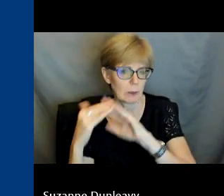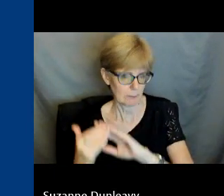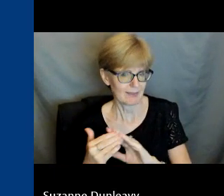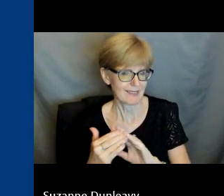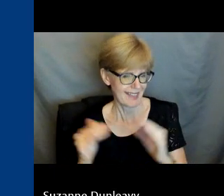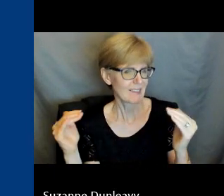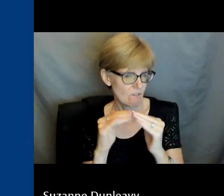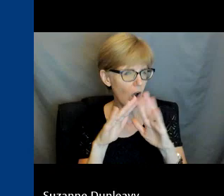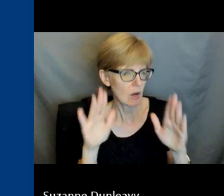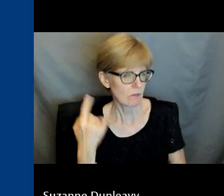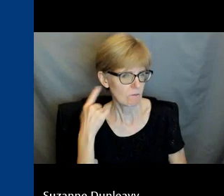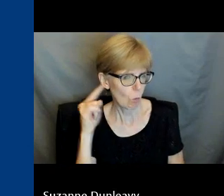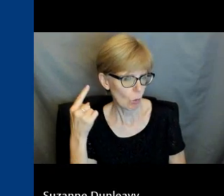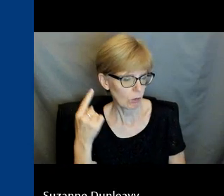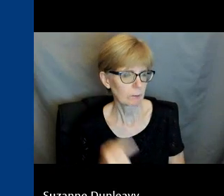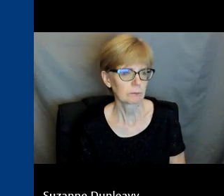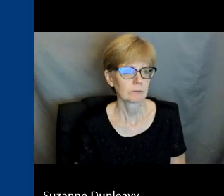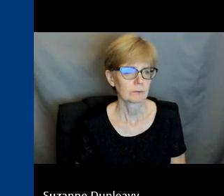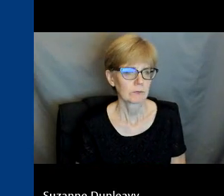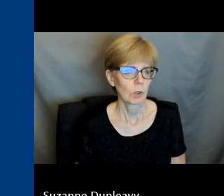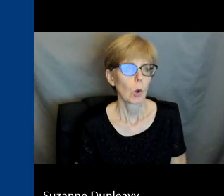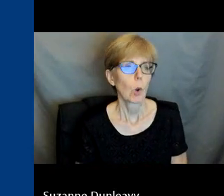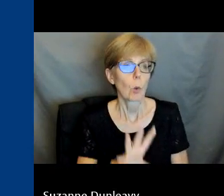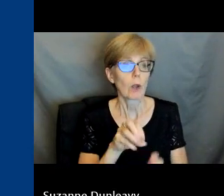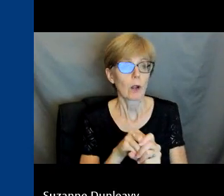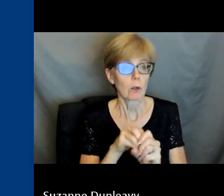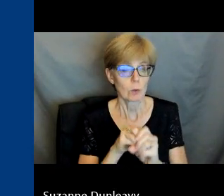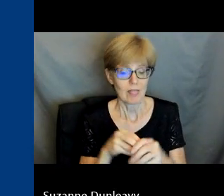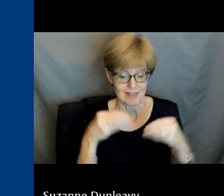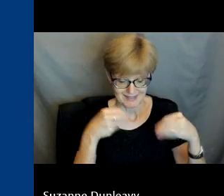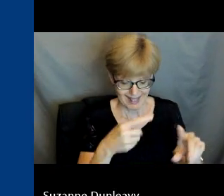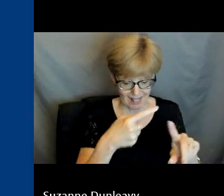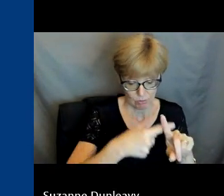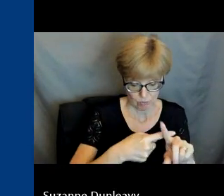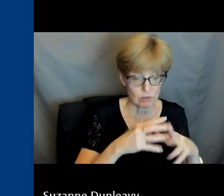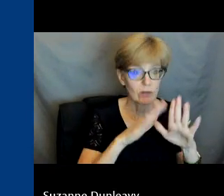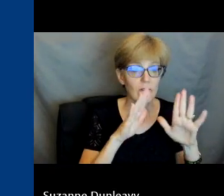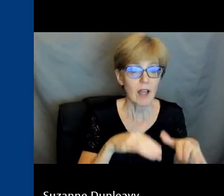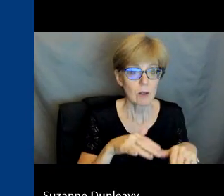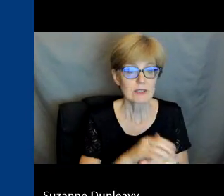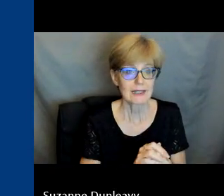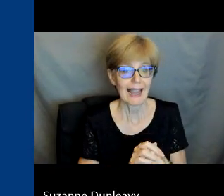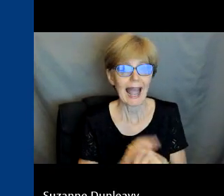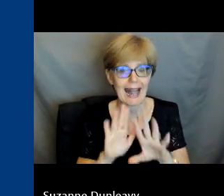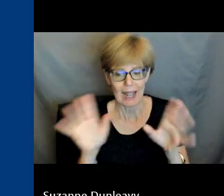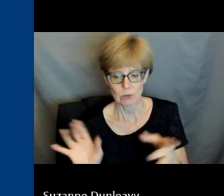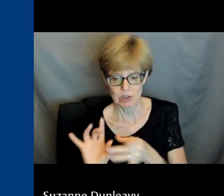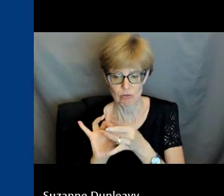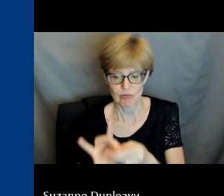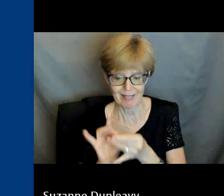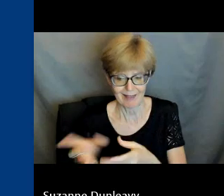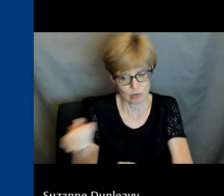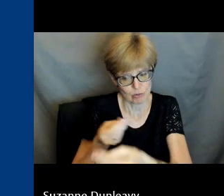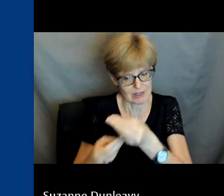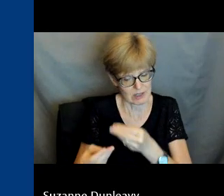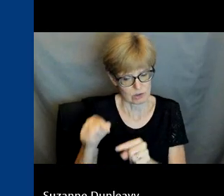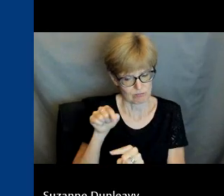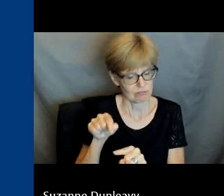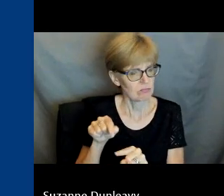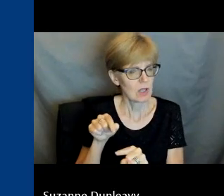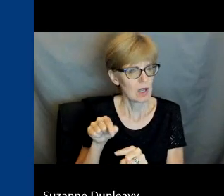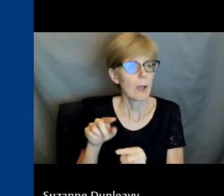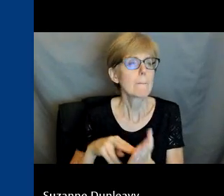Our fair housing laws cover the sale and rental of housing, as well as housing-related transactions. And by housing-related transactions,